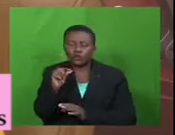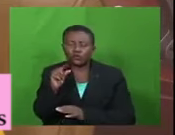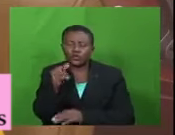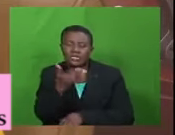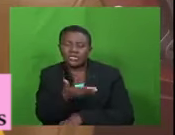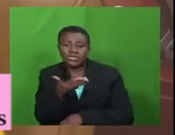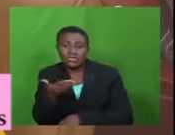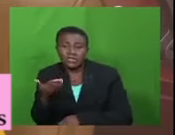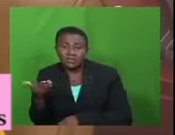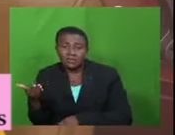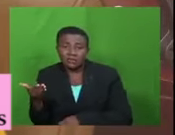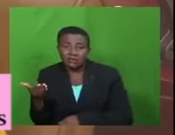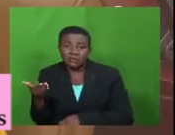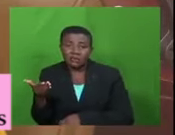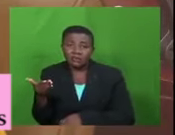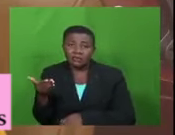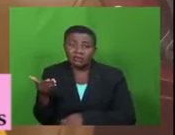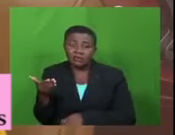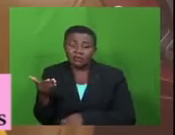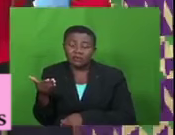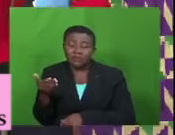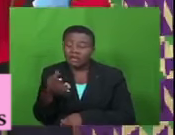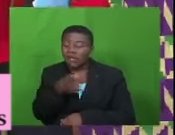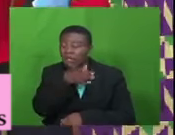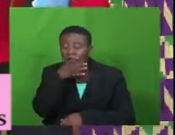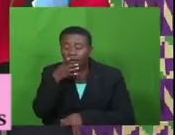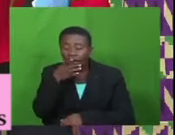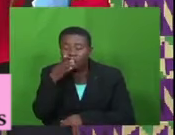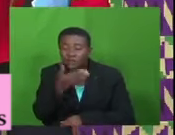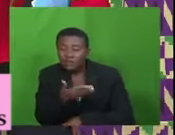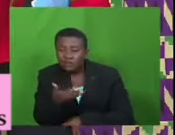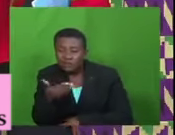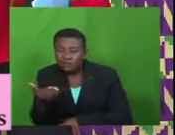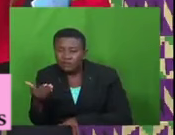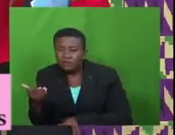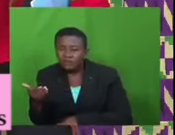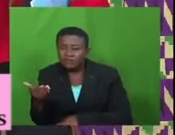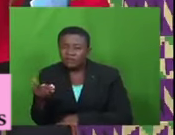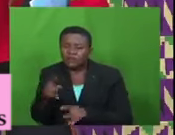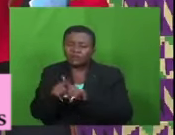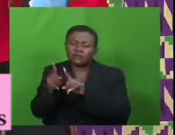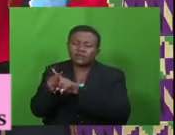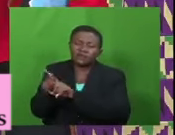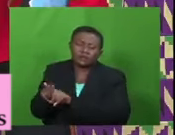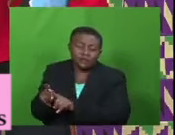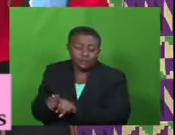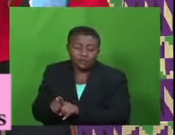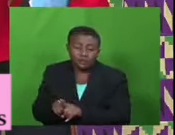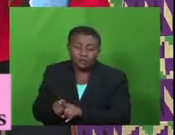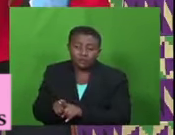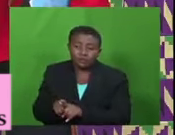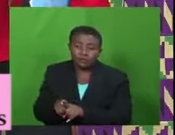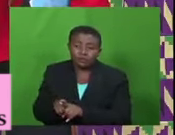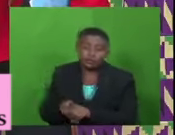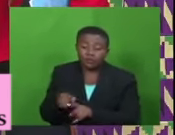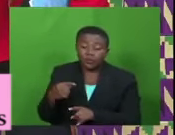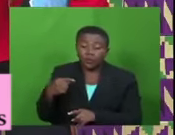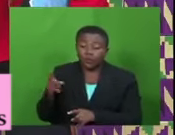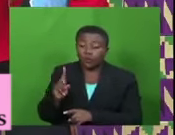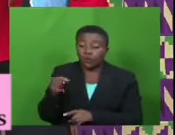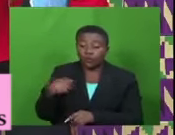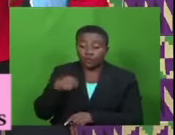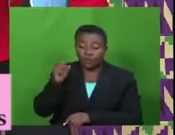in the categories of primary agricultural products, processed foods, and manufactured goods, where we can